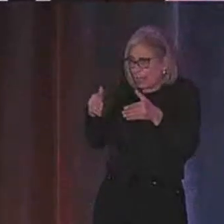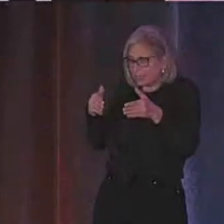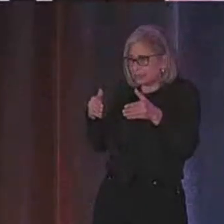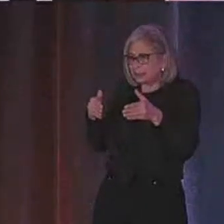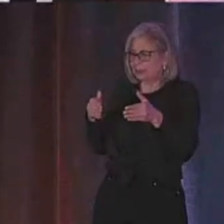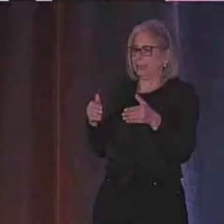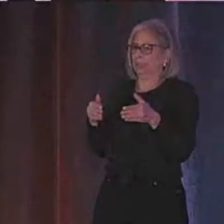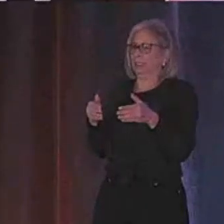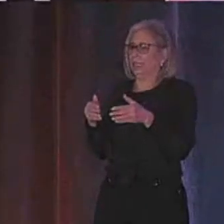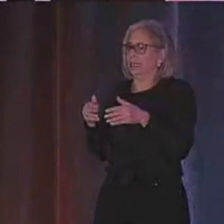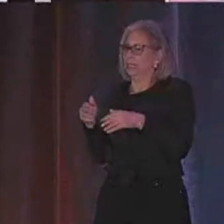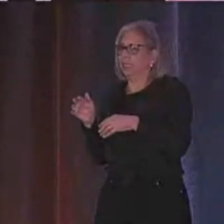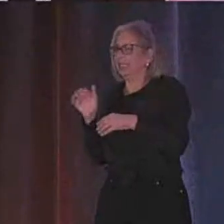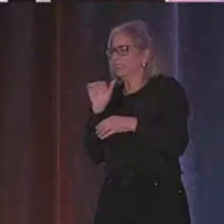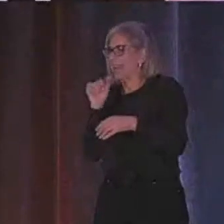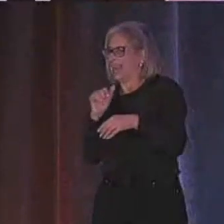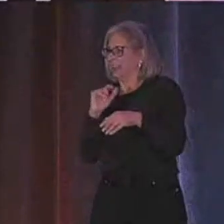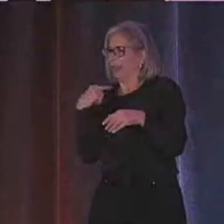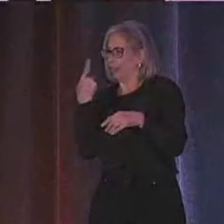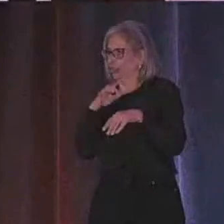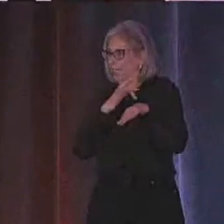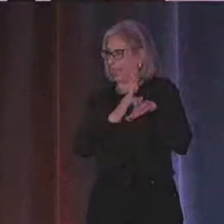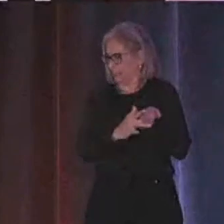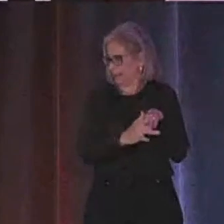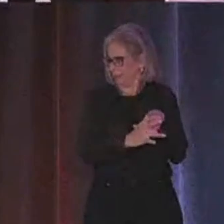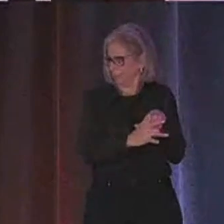material, which is empty.